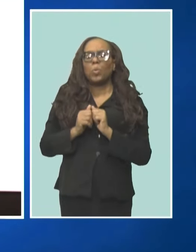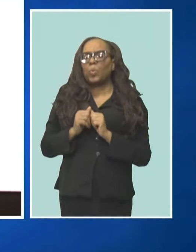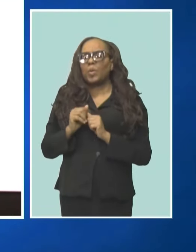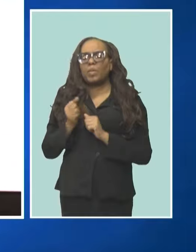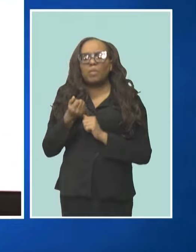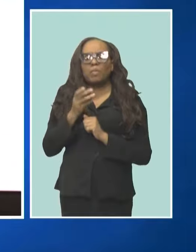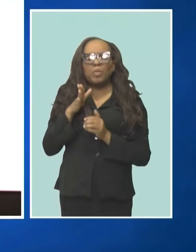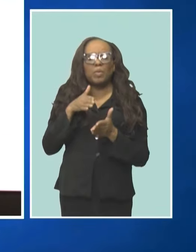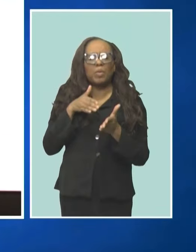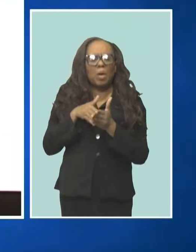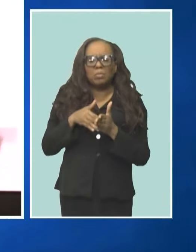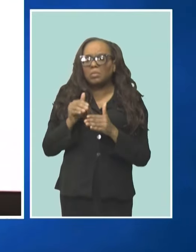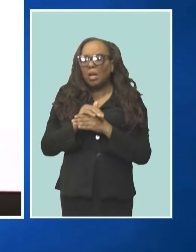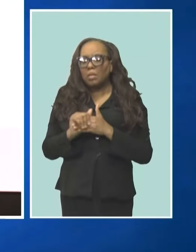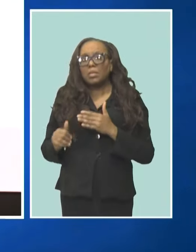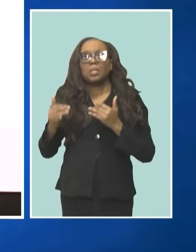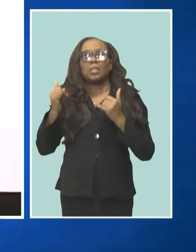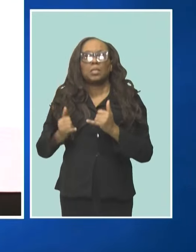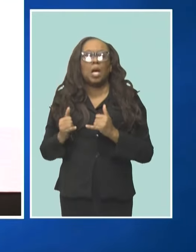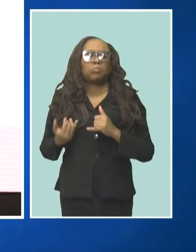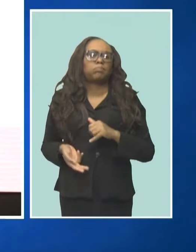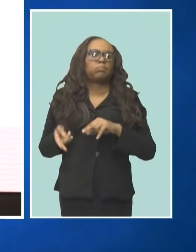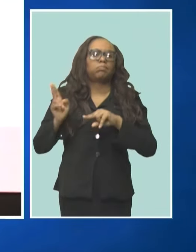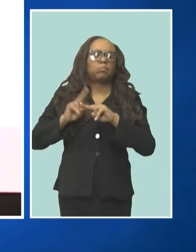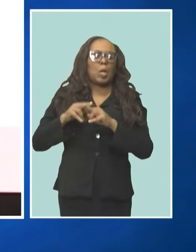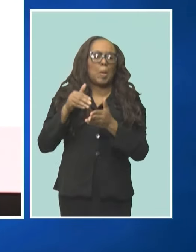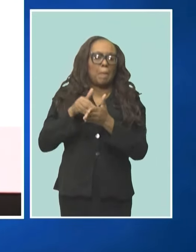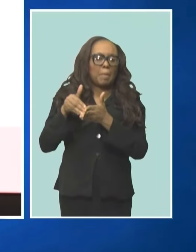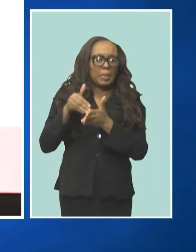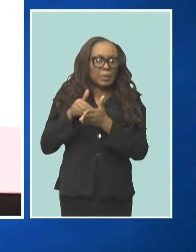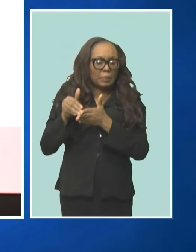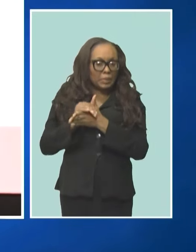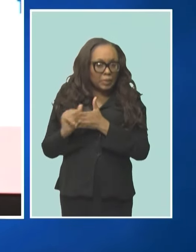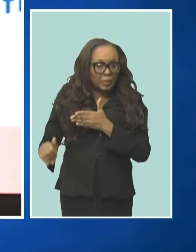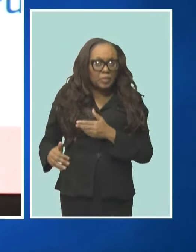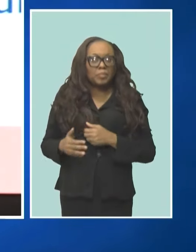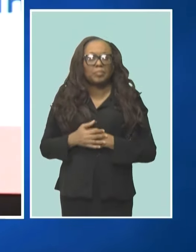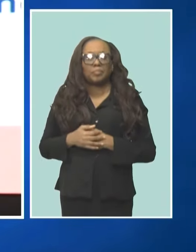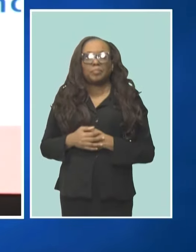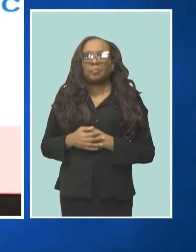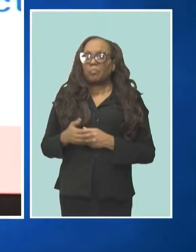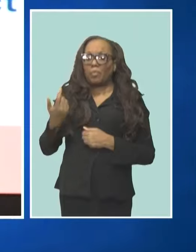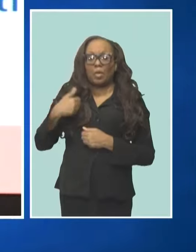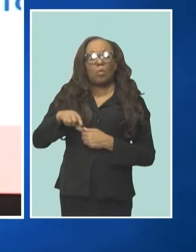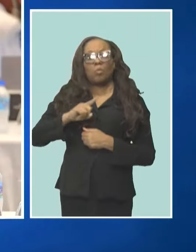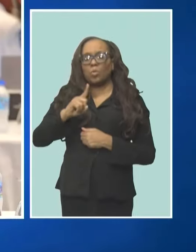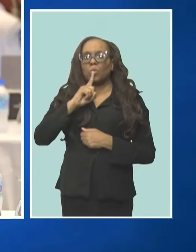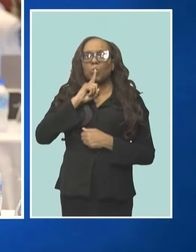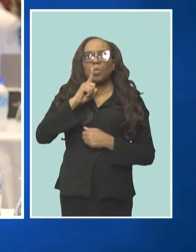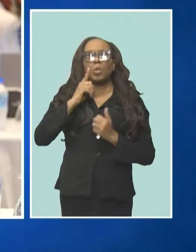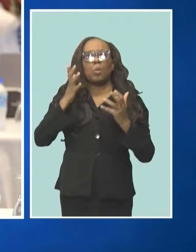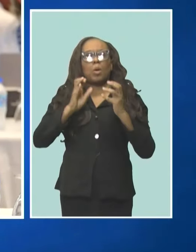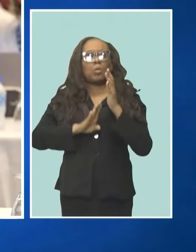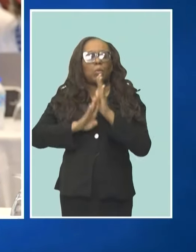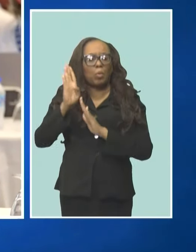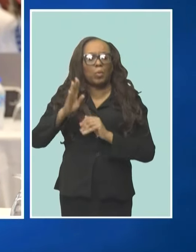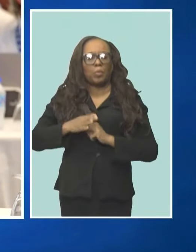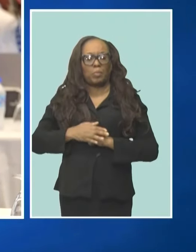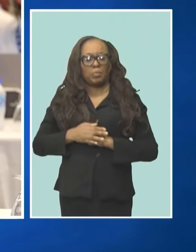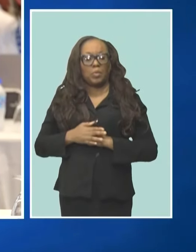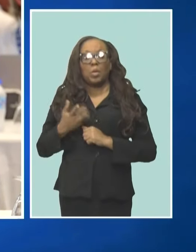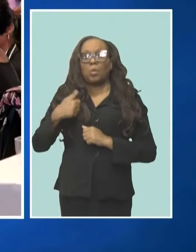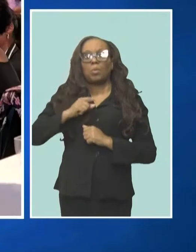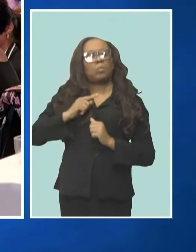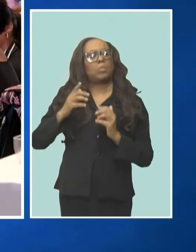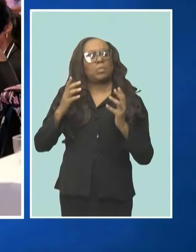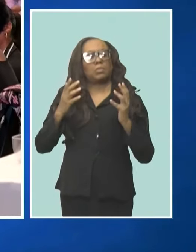to go up and up. One of the huge growth areas, and I talked about chasing after the shiny object, medical stop loss.